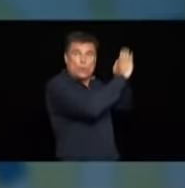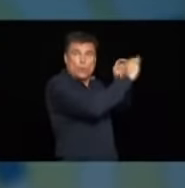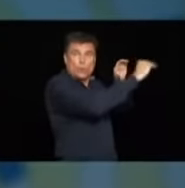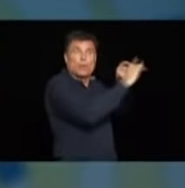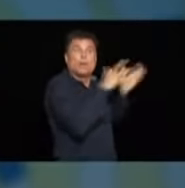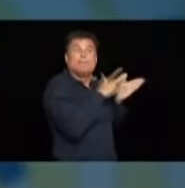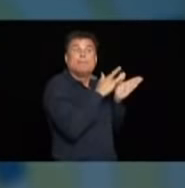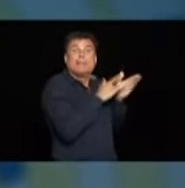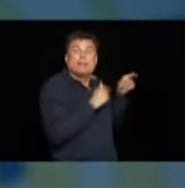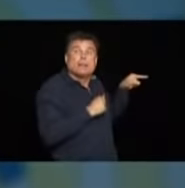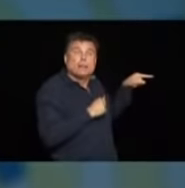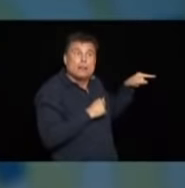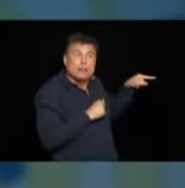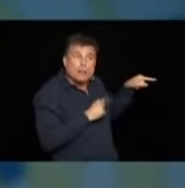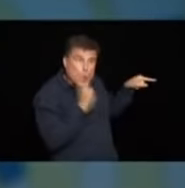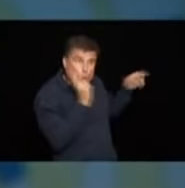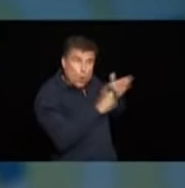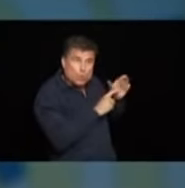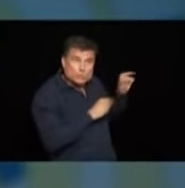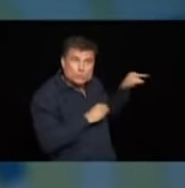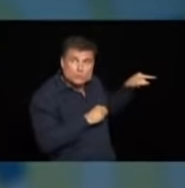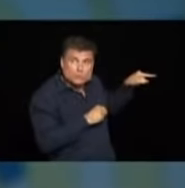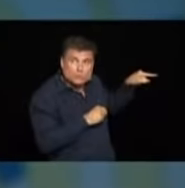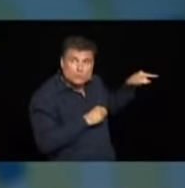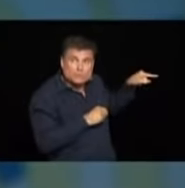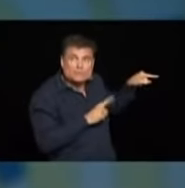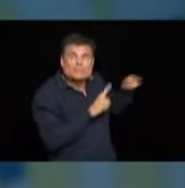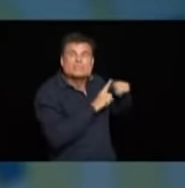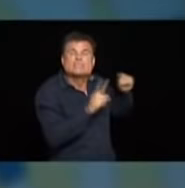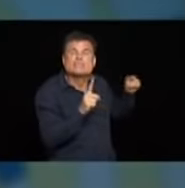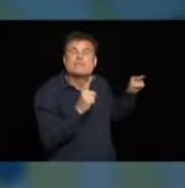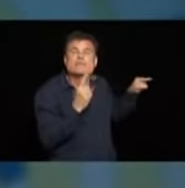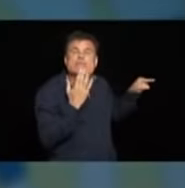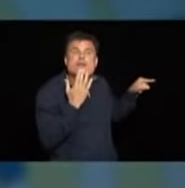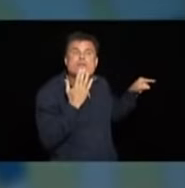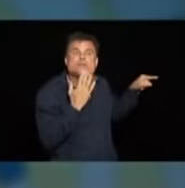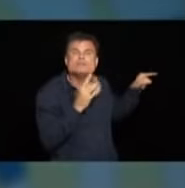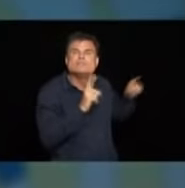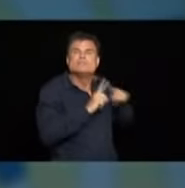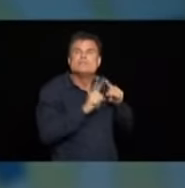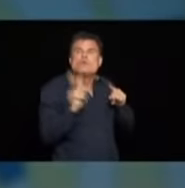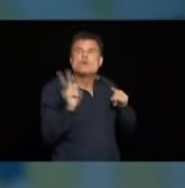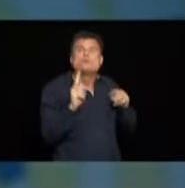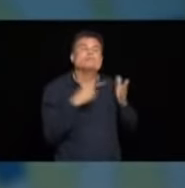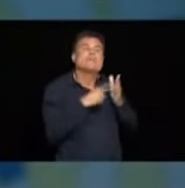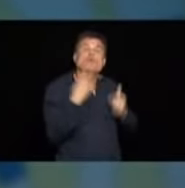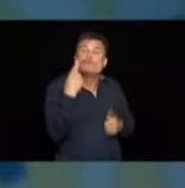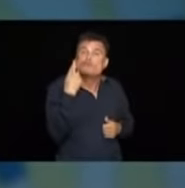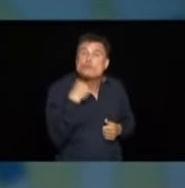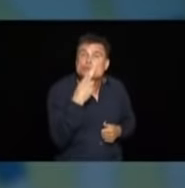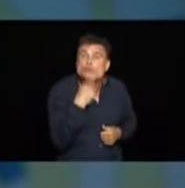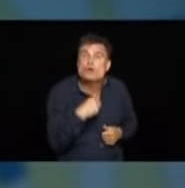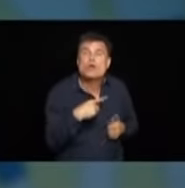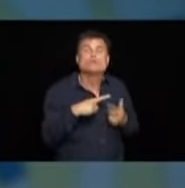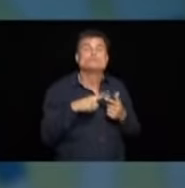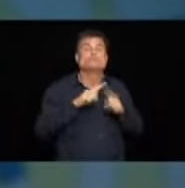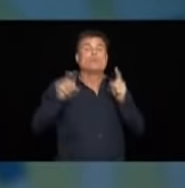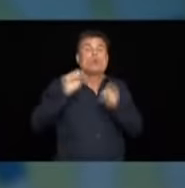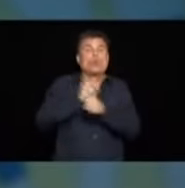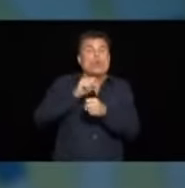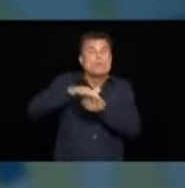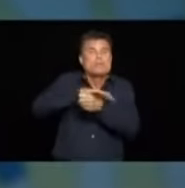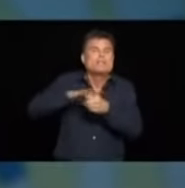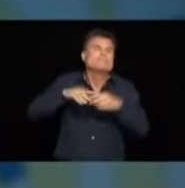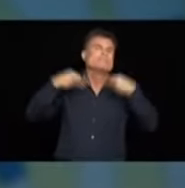in now that we have started to open up different parts of our economy and of our society. So we see in the working